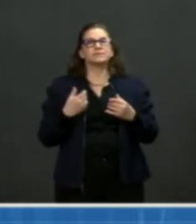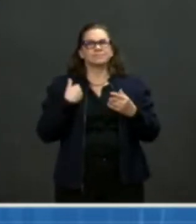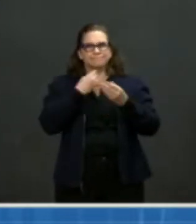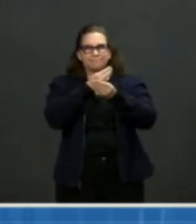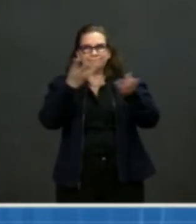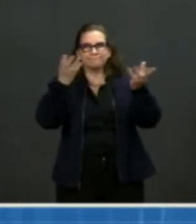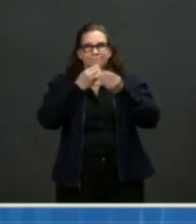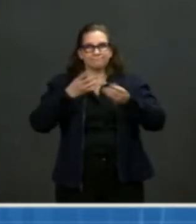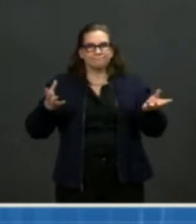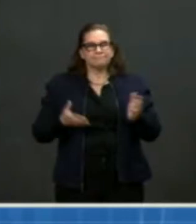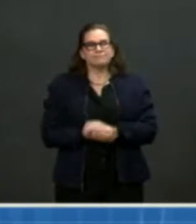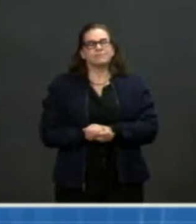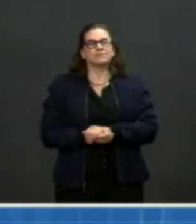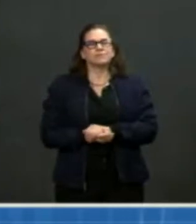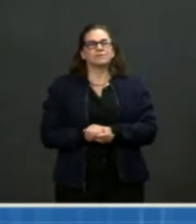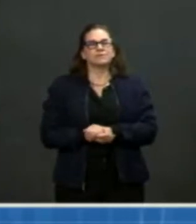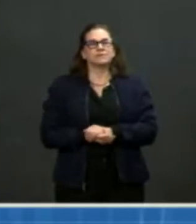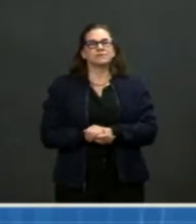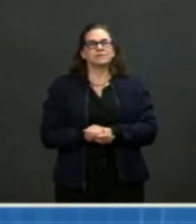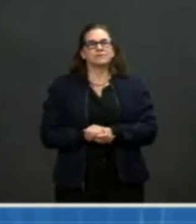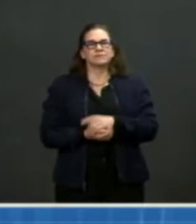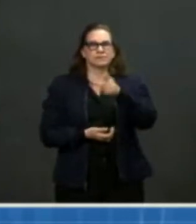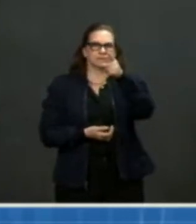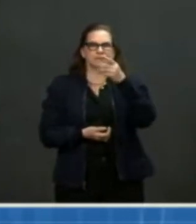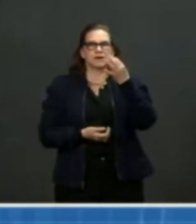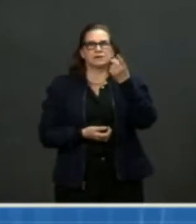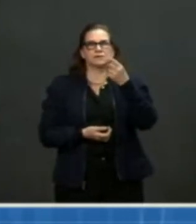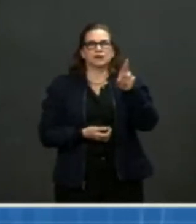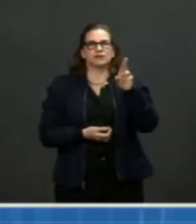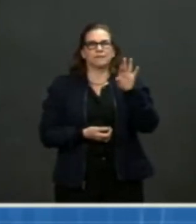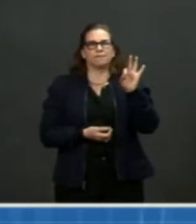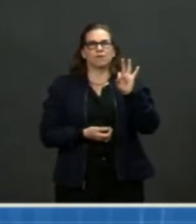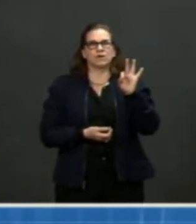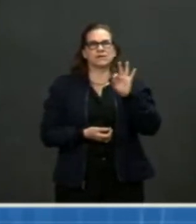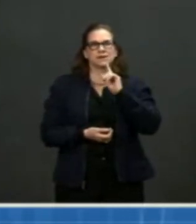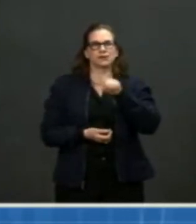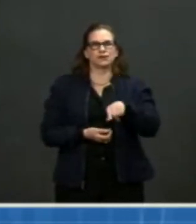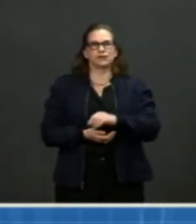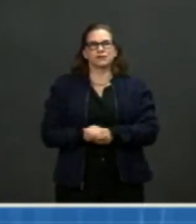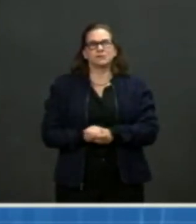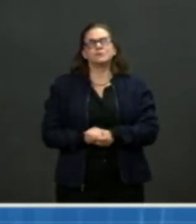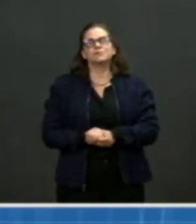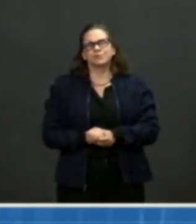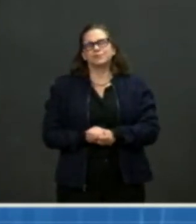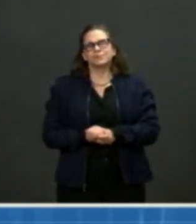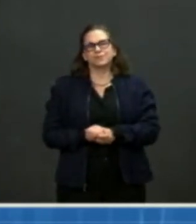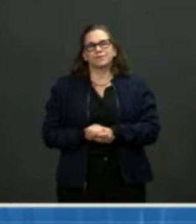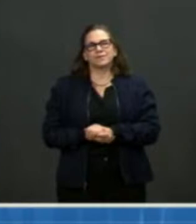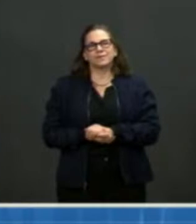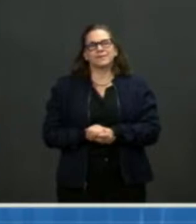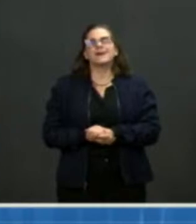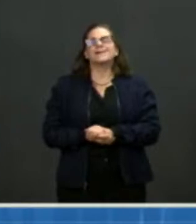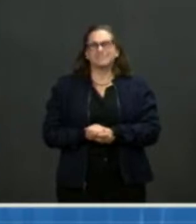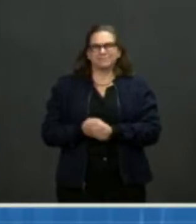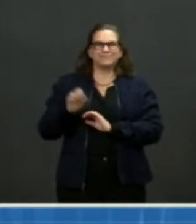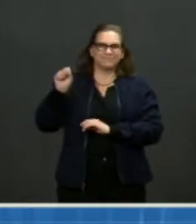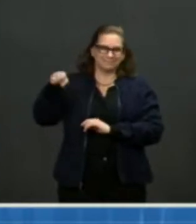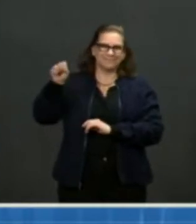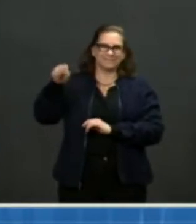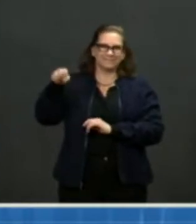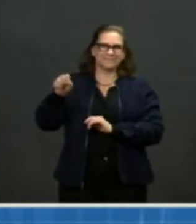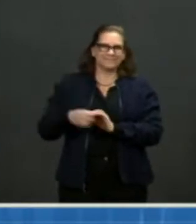of view? Yeah, the vaccine hesitancy surrounding AZ related to